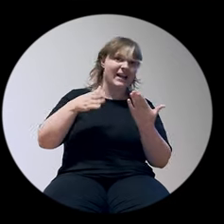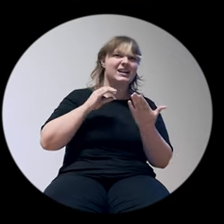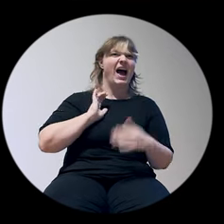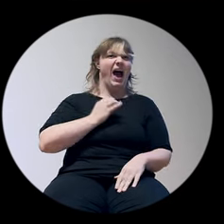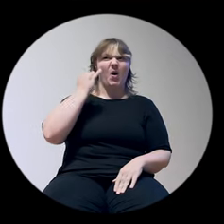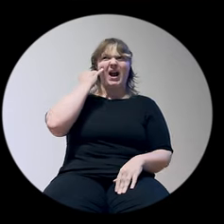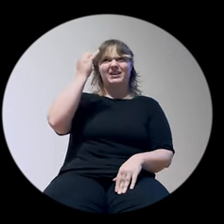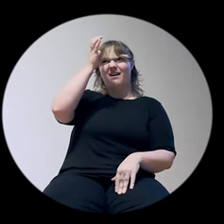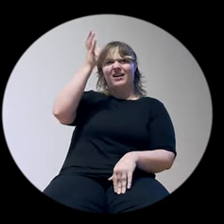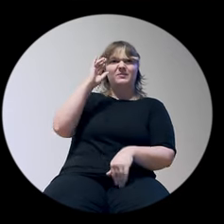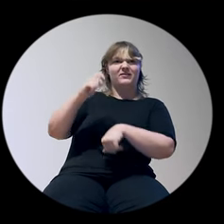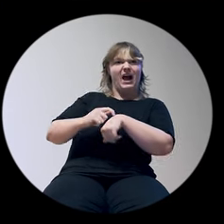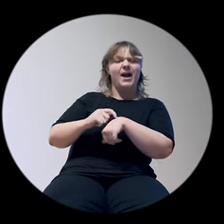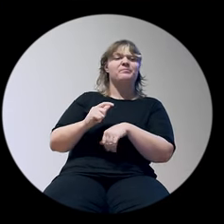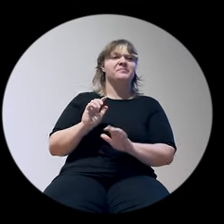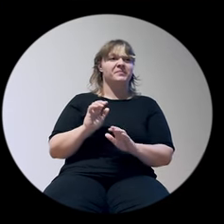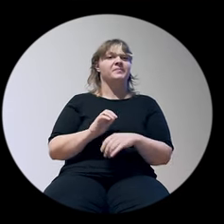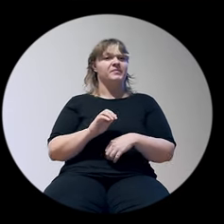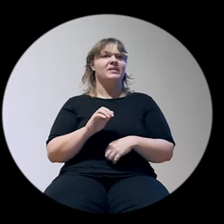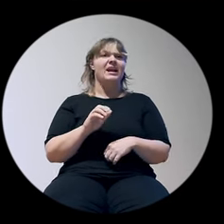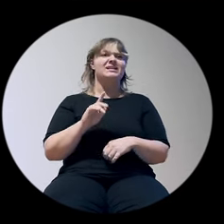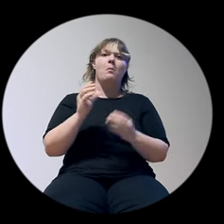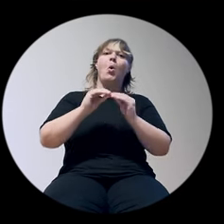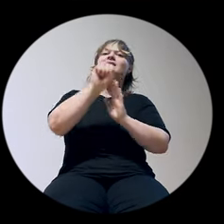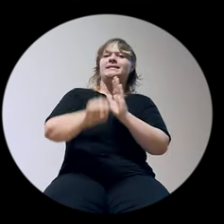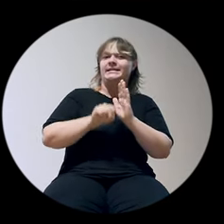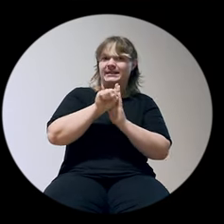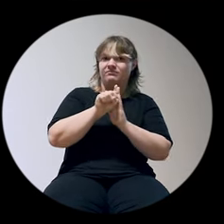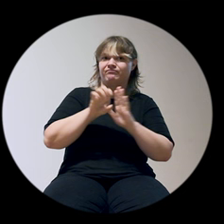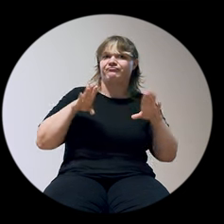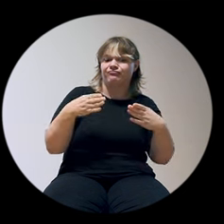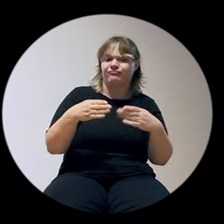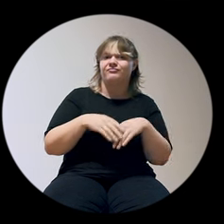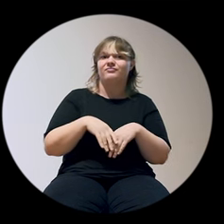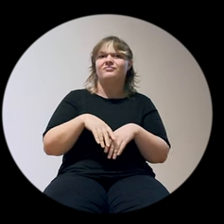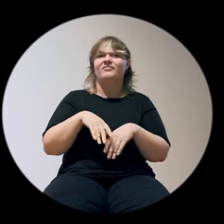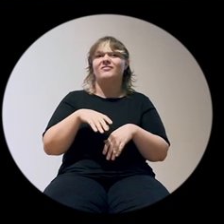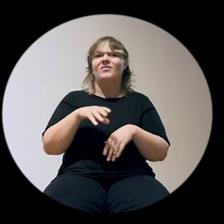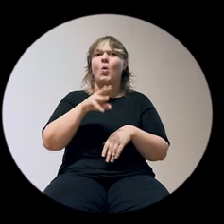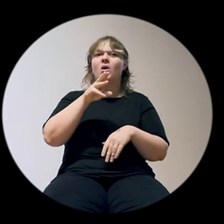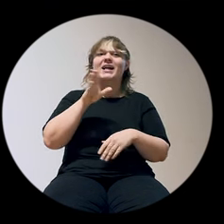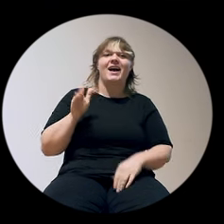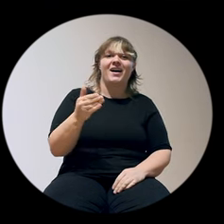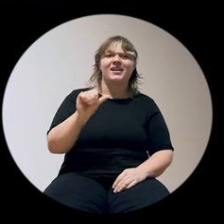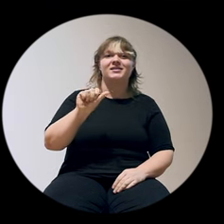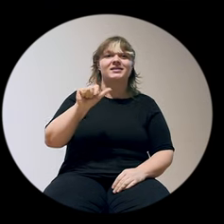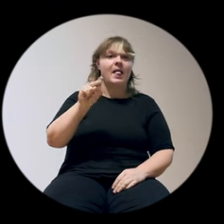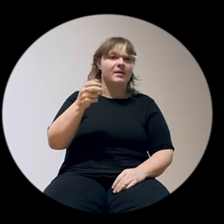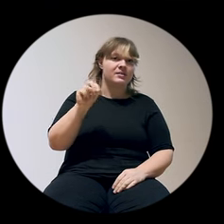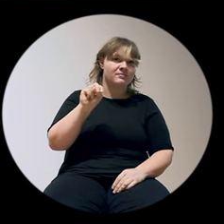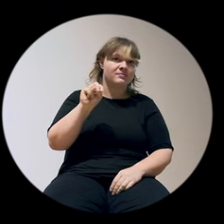idea of time is seasons or salmon.